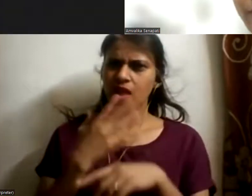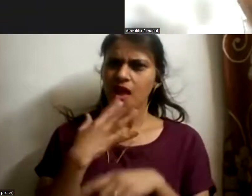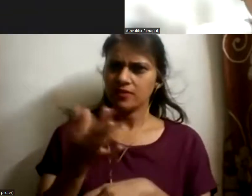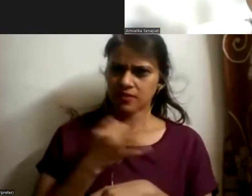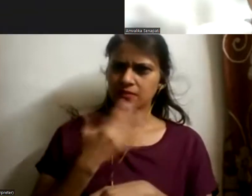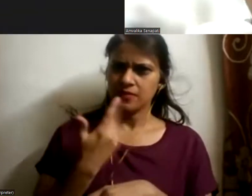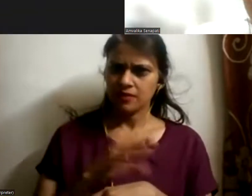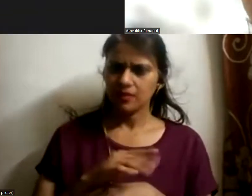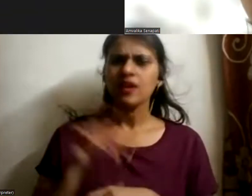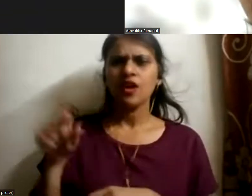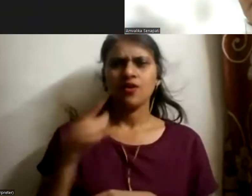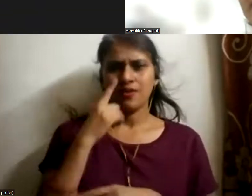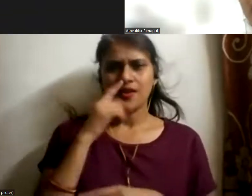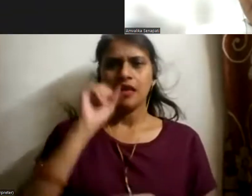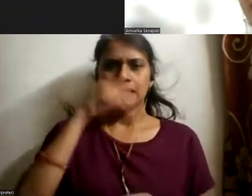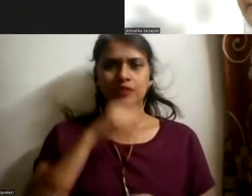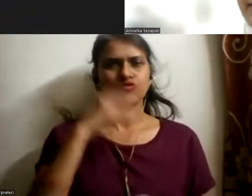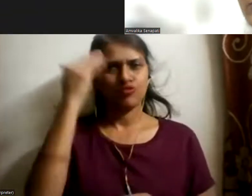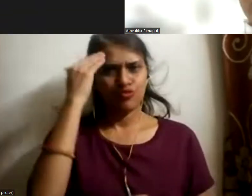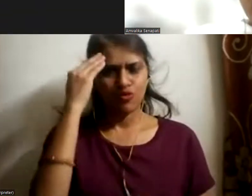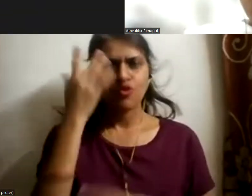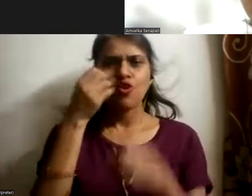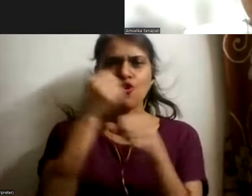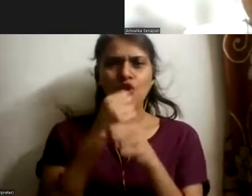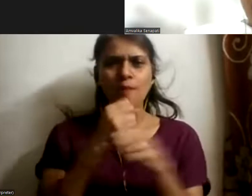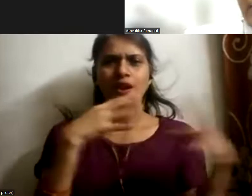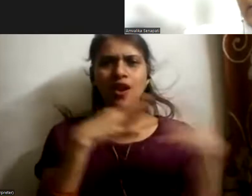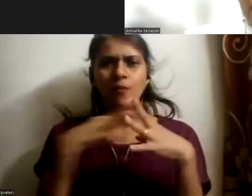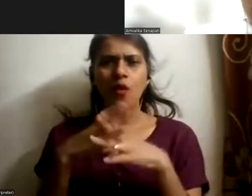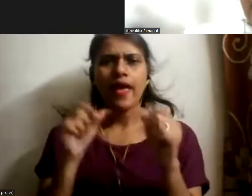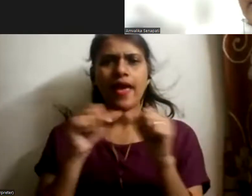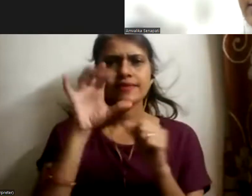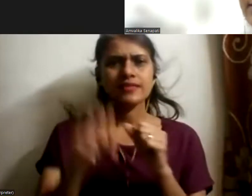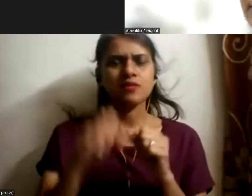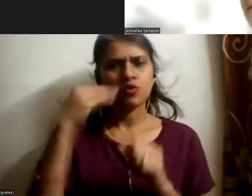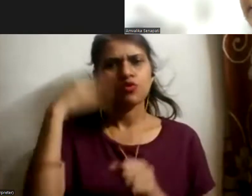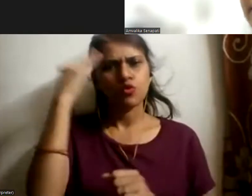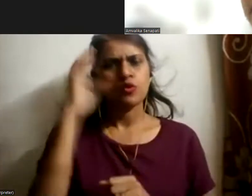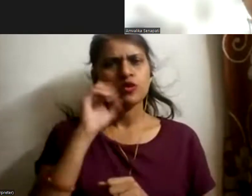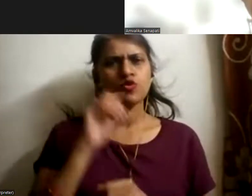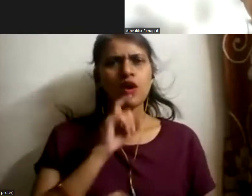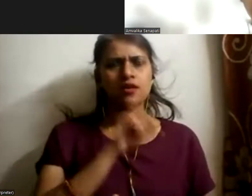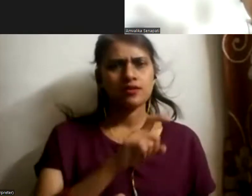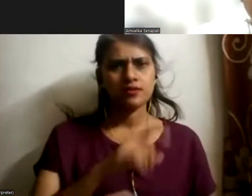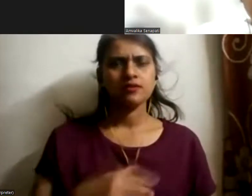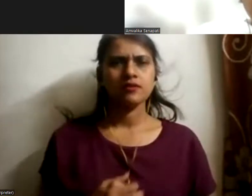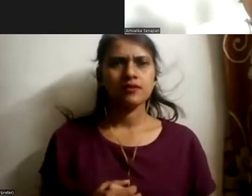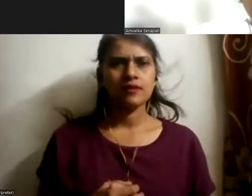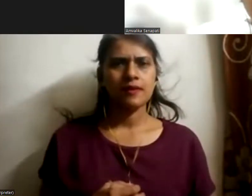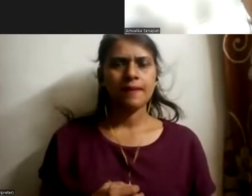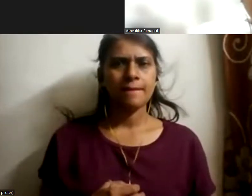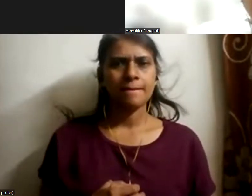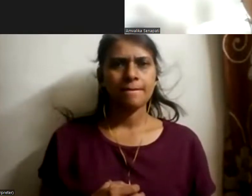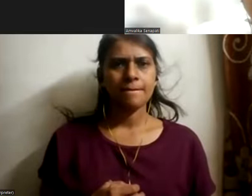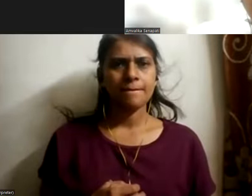are you aware of any regional websites, government websites which are accessible? What Elsie is asking basically. No, so we have been